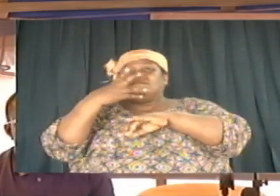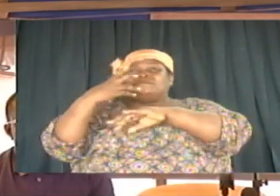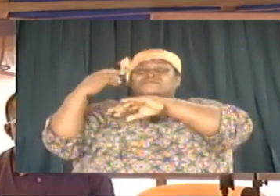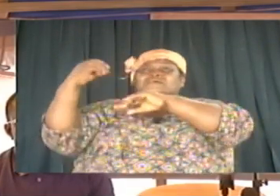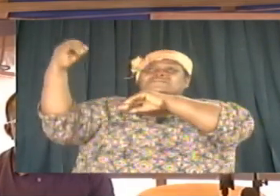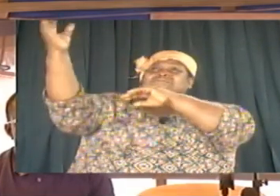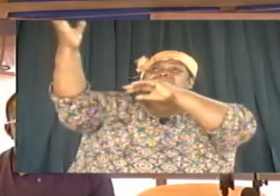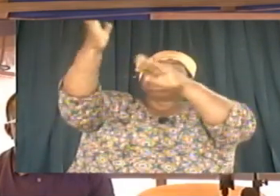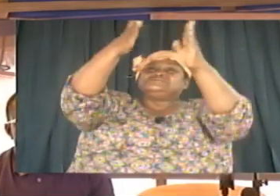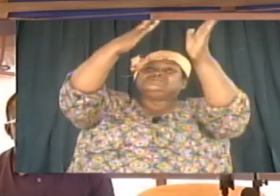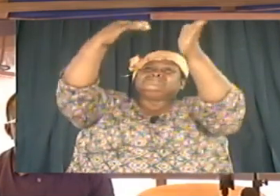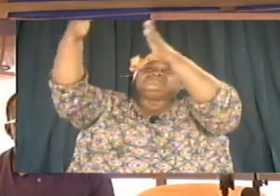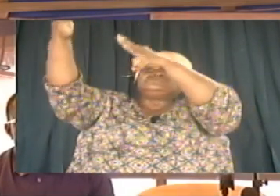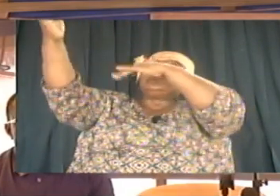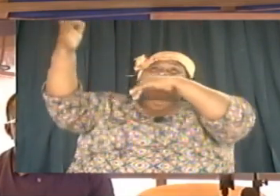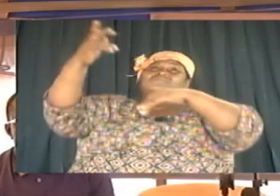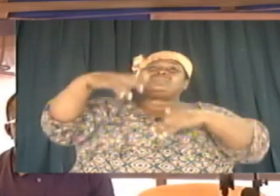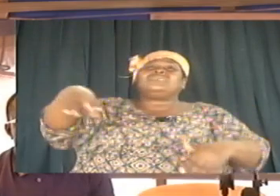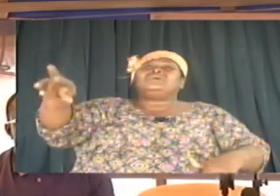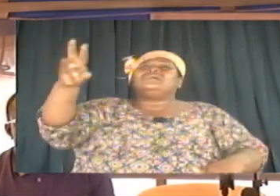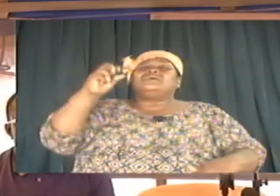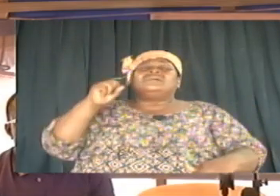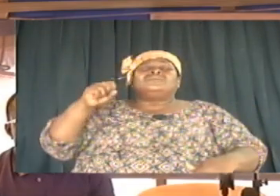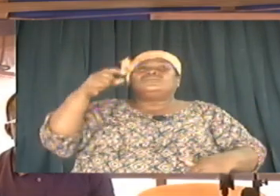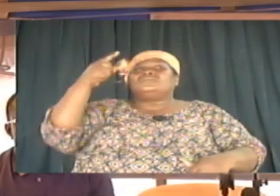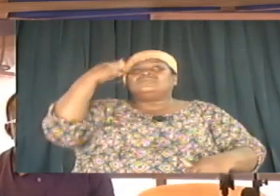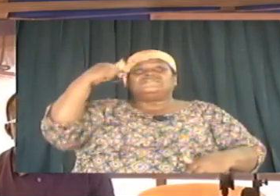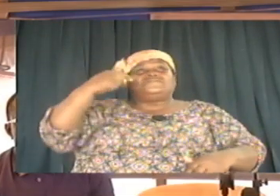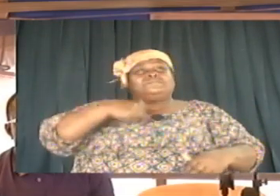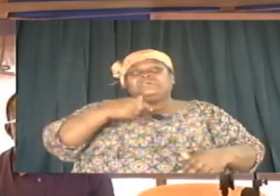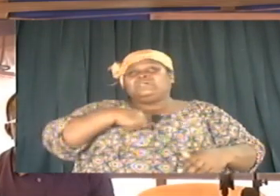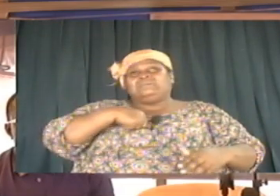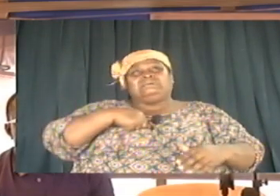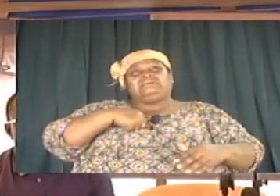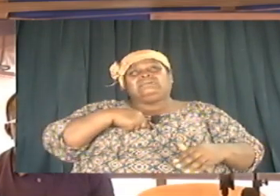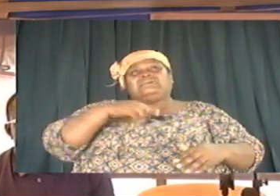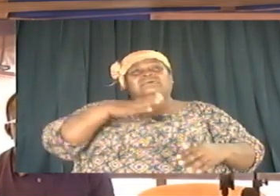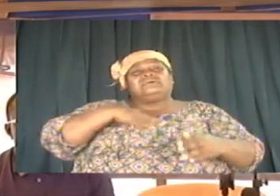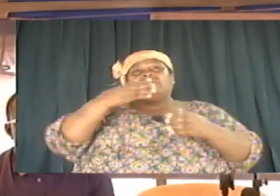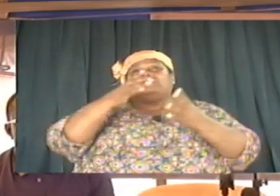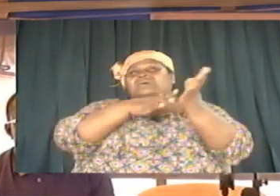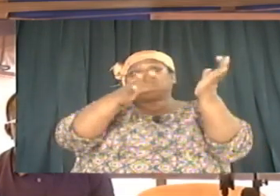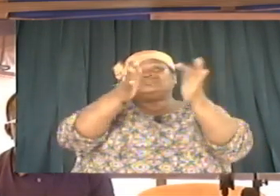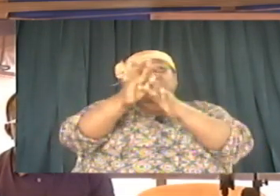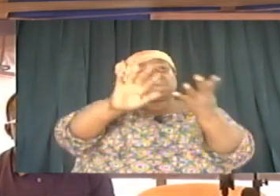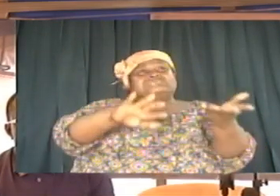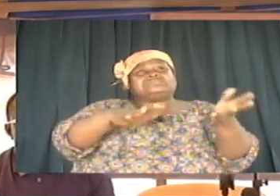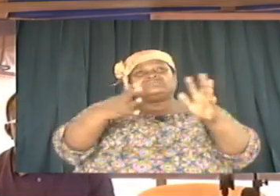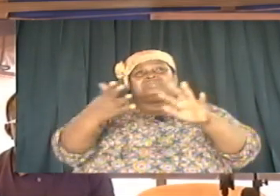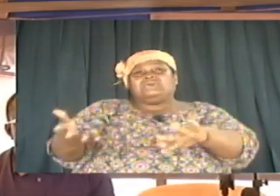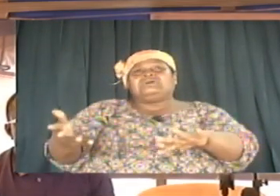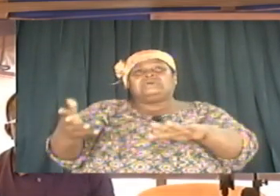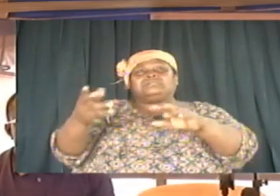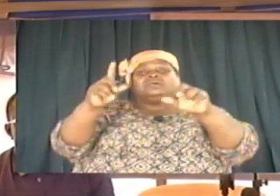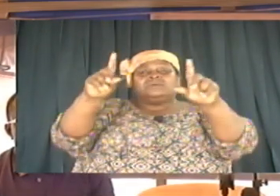sky. Was it for me? My Savior died.